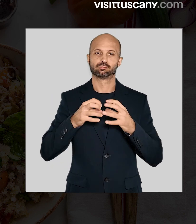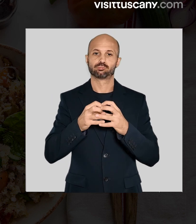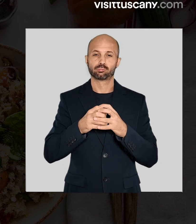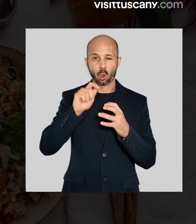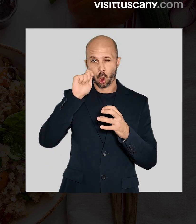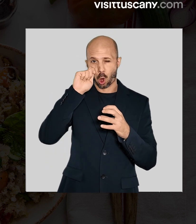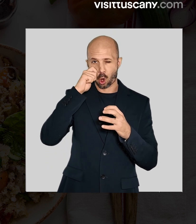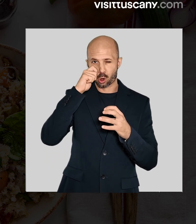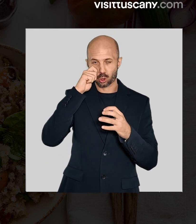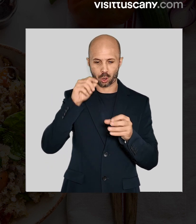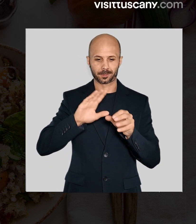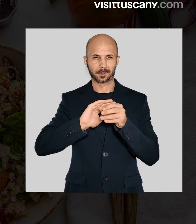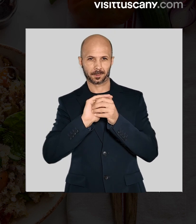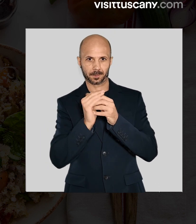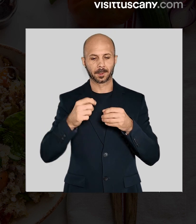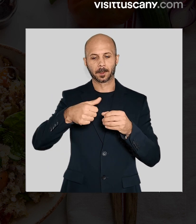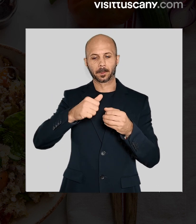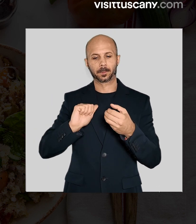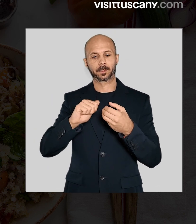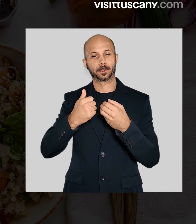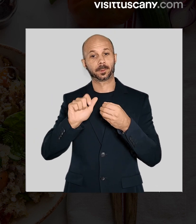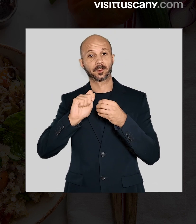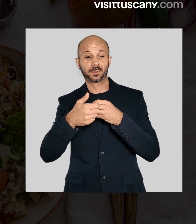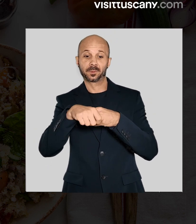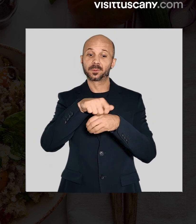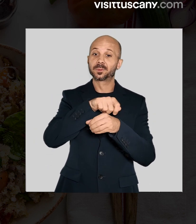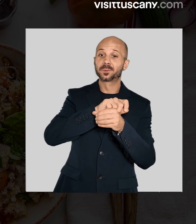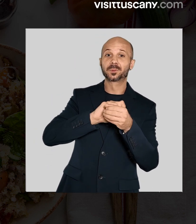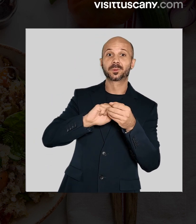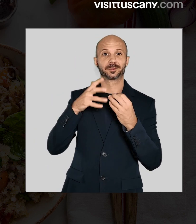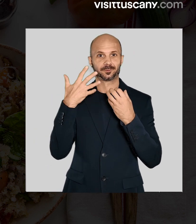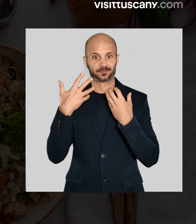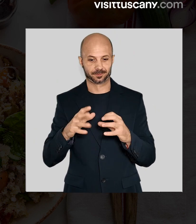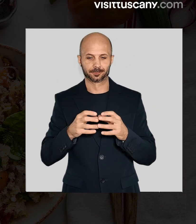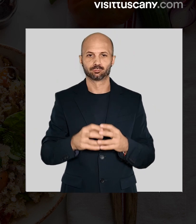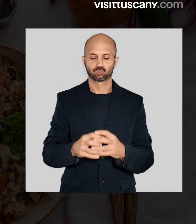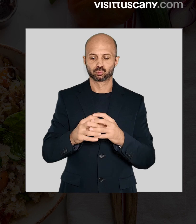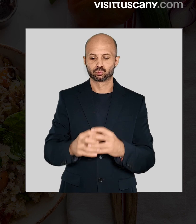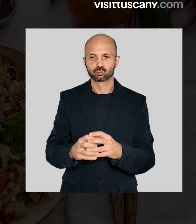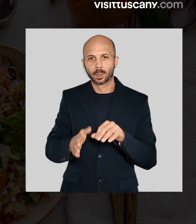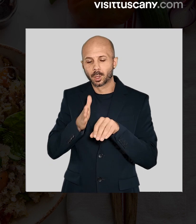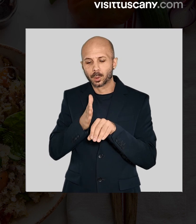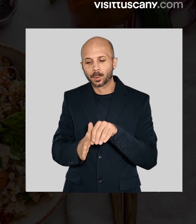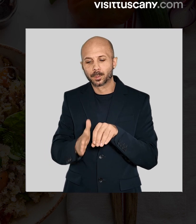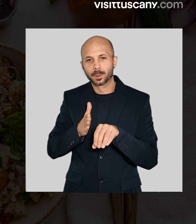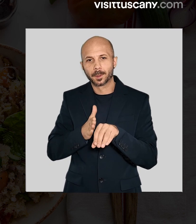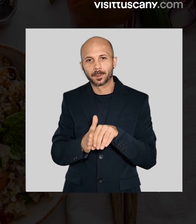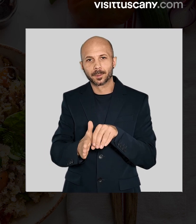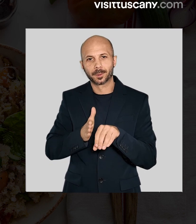and soak it in cold water. Chop the tomatoes and collect them into a bowl.